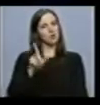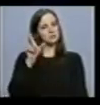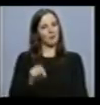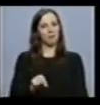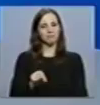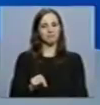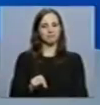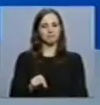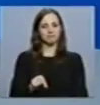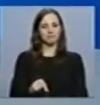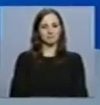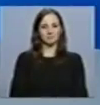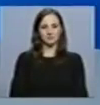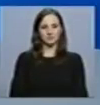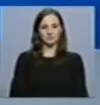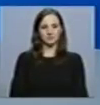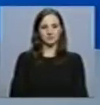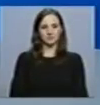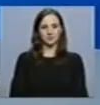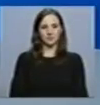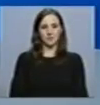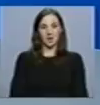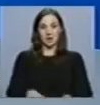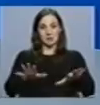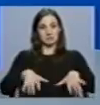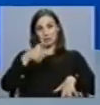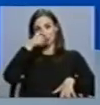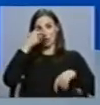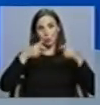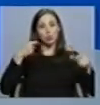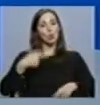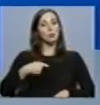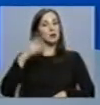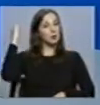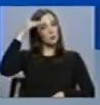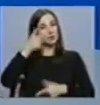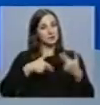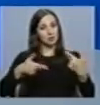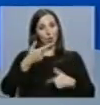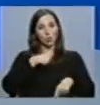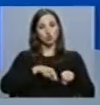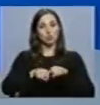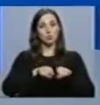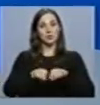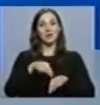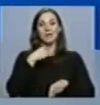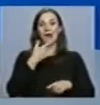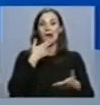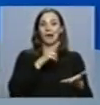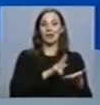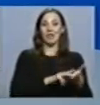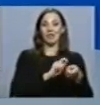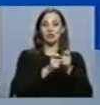it. Perante uma plateia repleta, o Presidente da República criticou os políticos que negam a realidade das